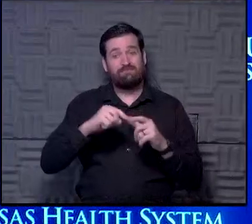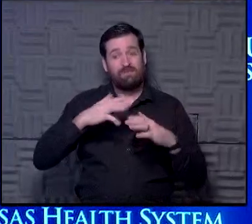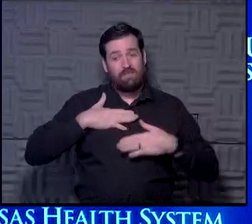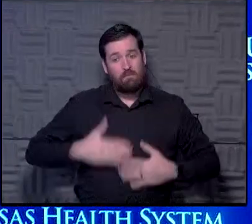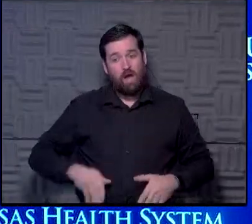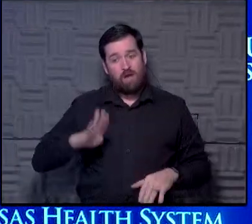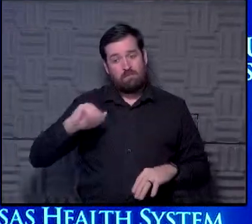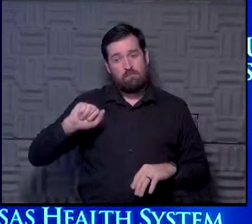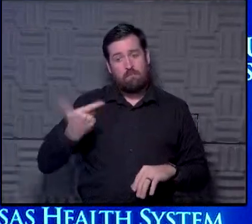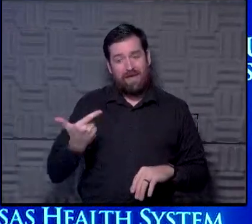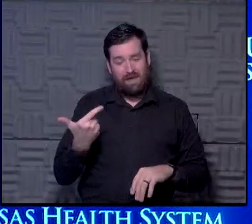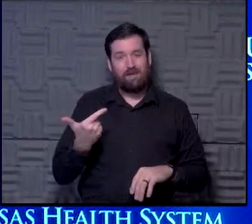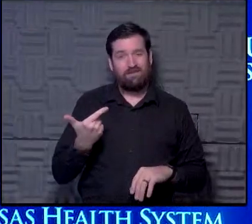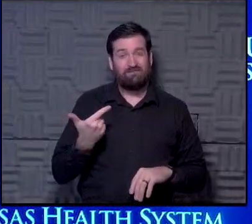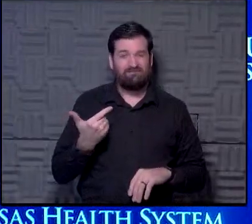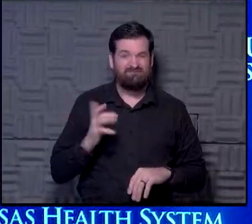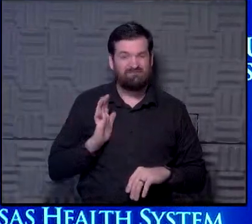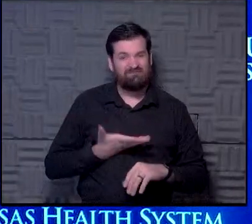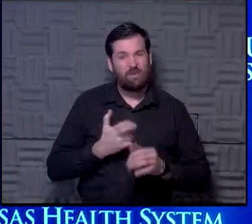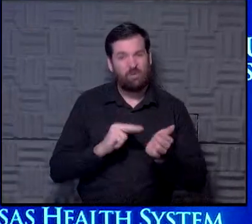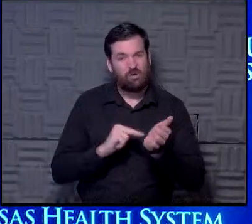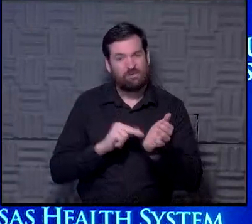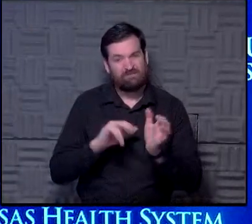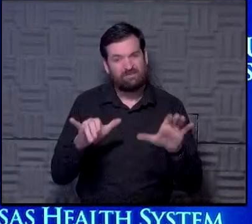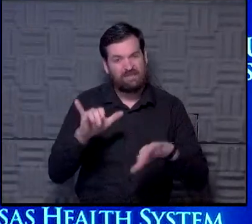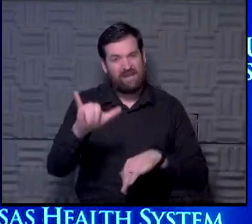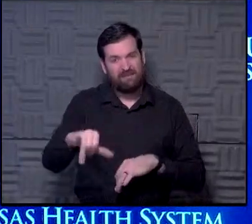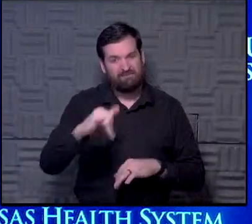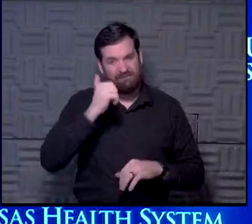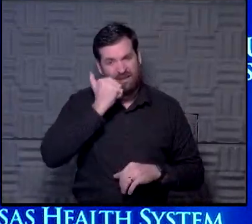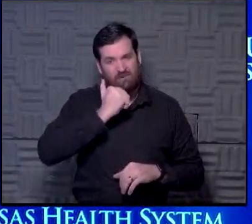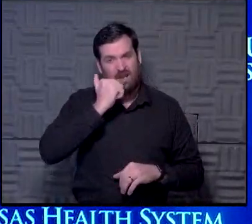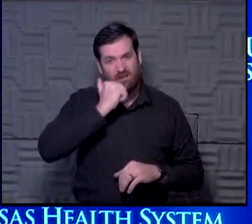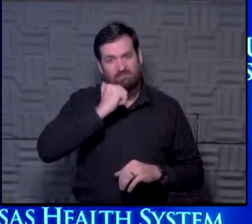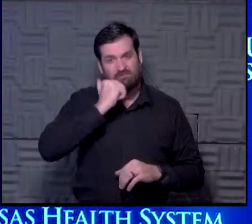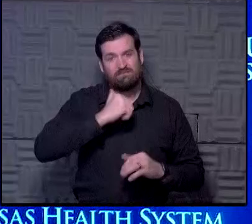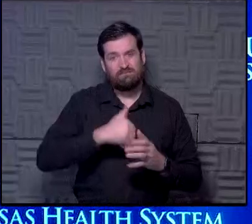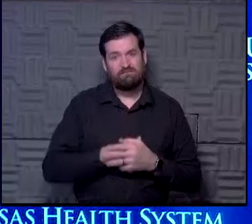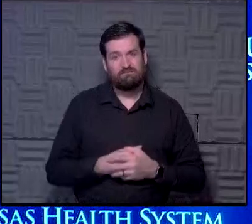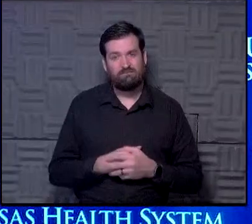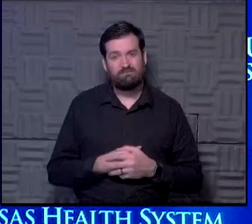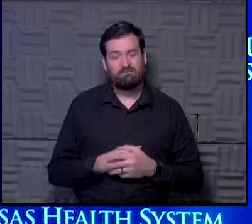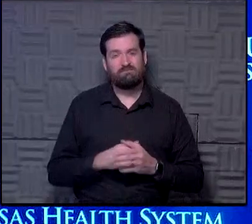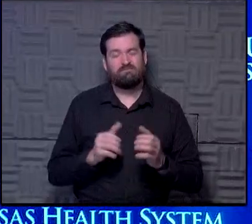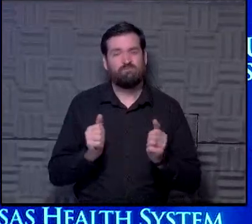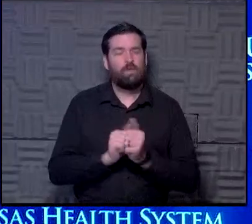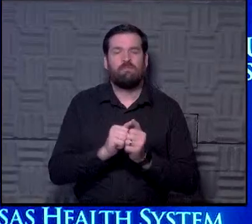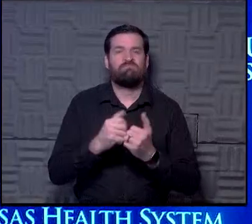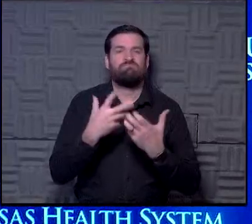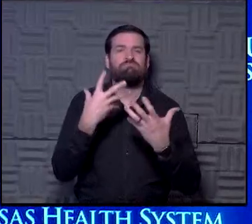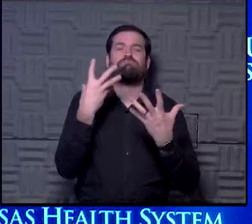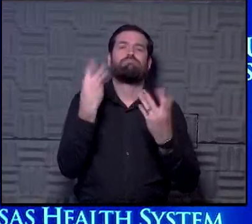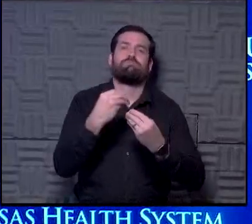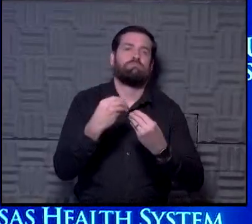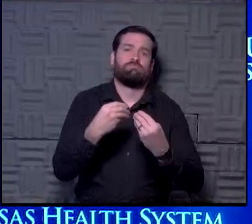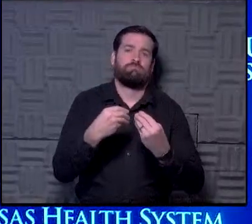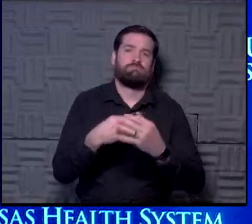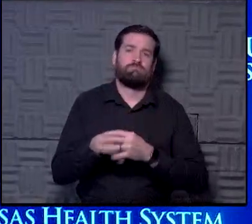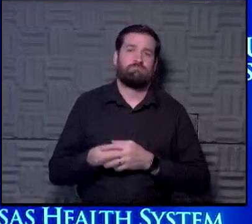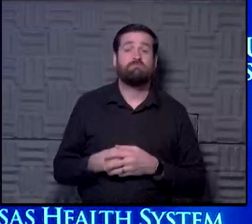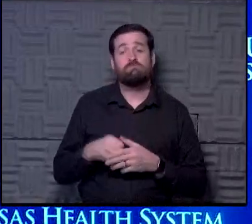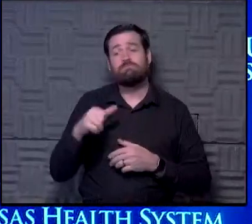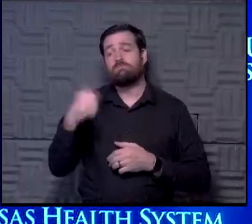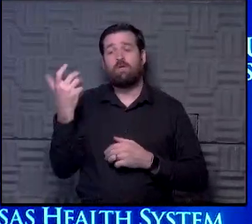And that's the job that our nursing staff does every day, and does it with a degree of excellence that is remarkable. I also saw